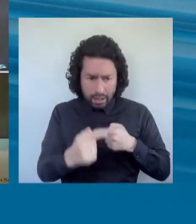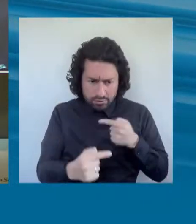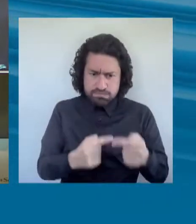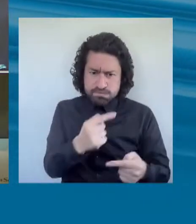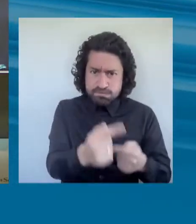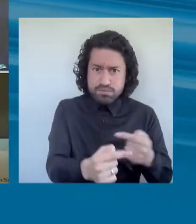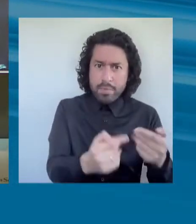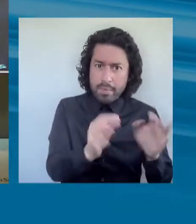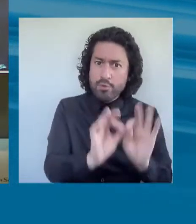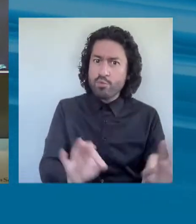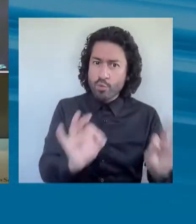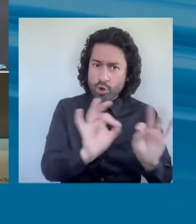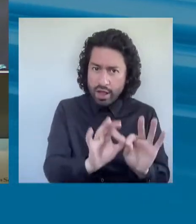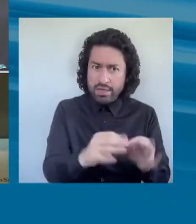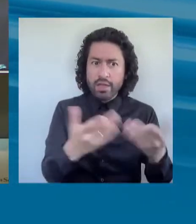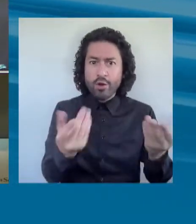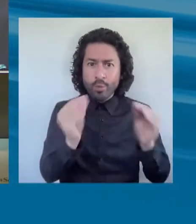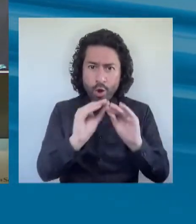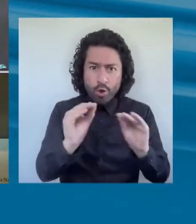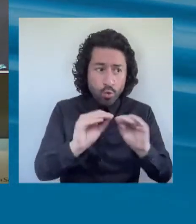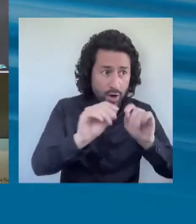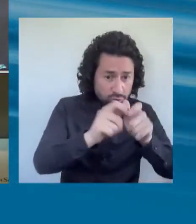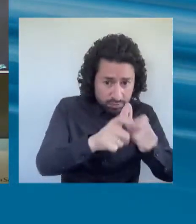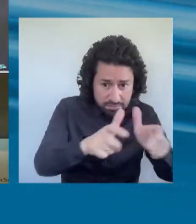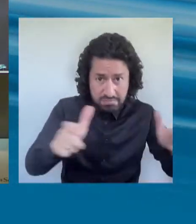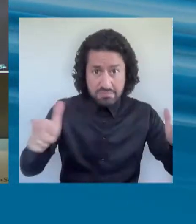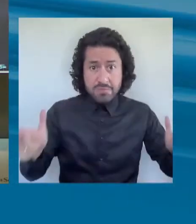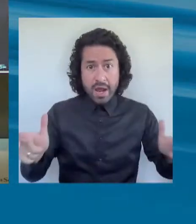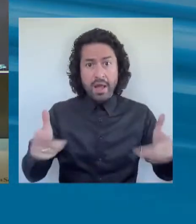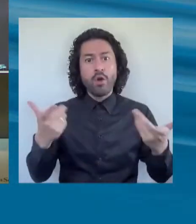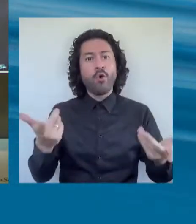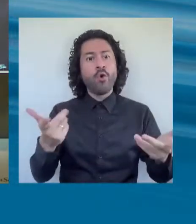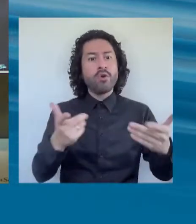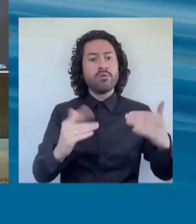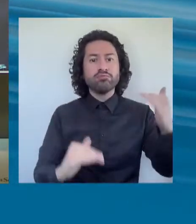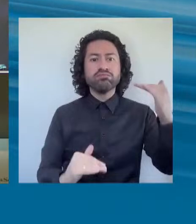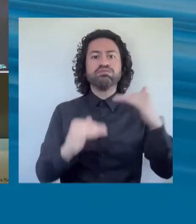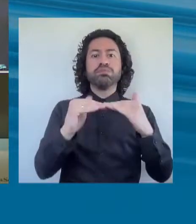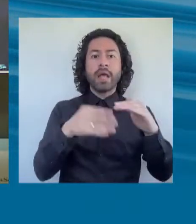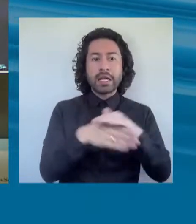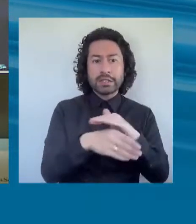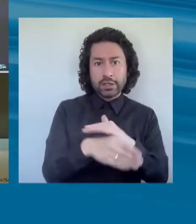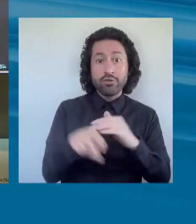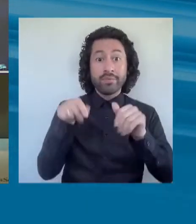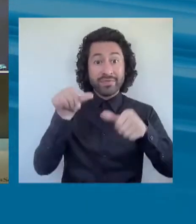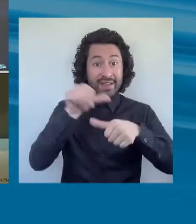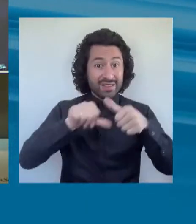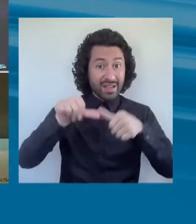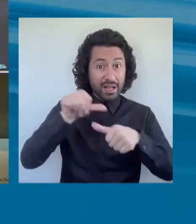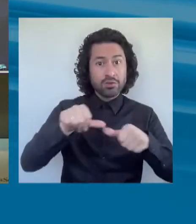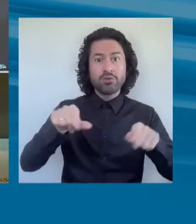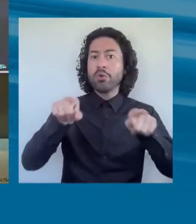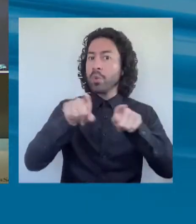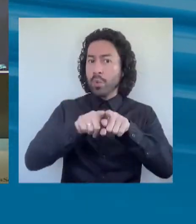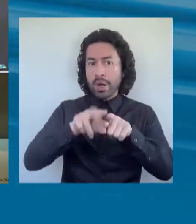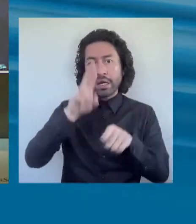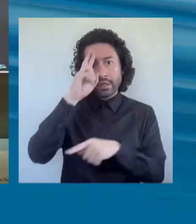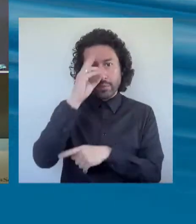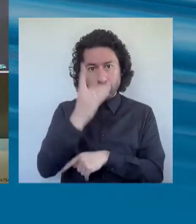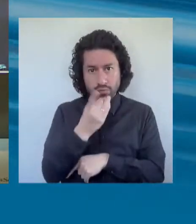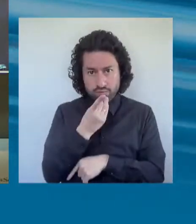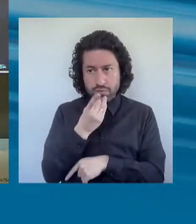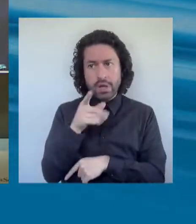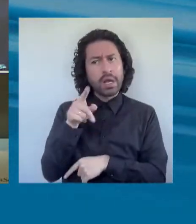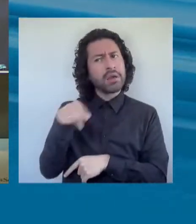go back in the achievements that we had already obtained. In territories like Central America and the Dominican